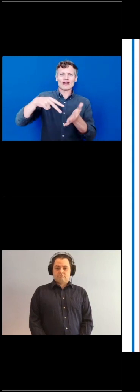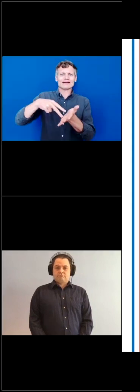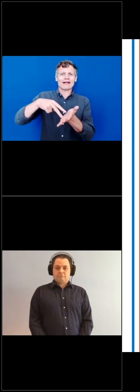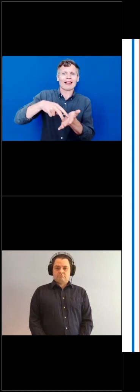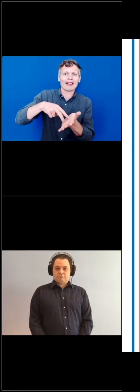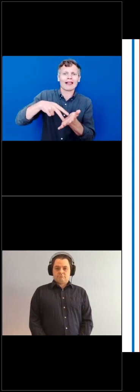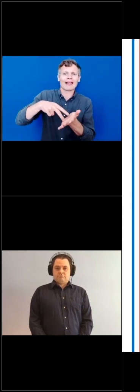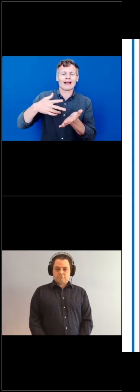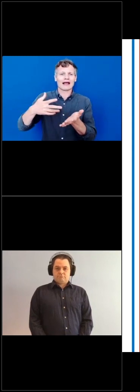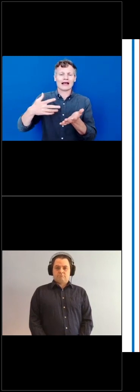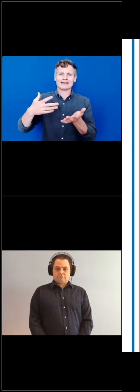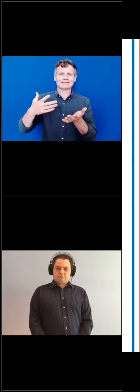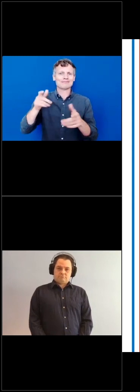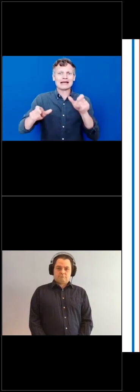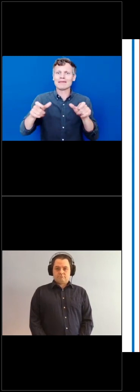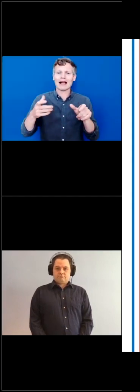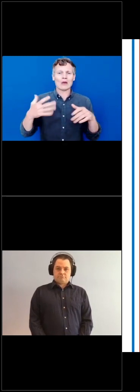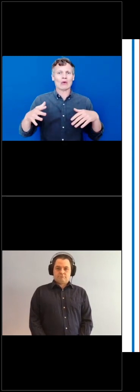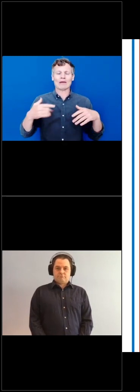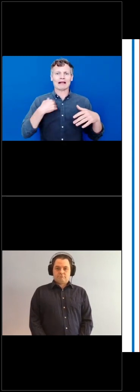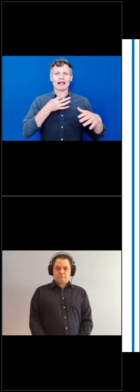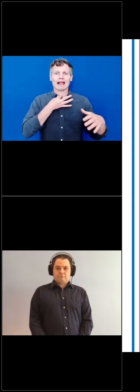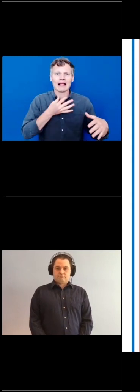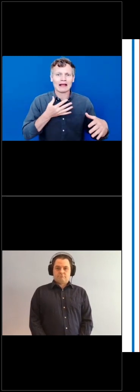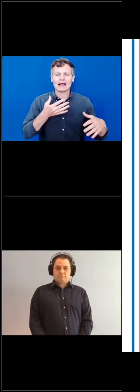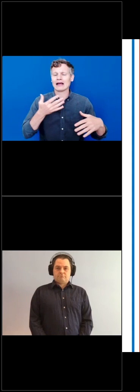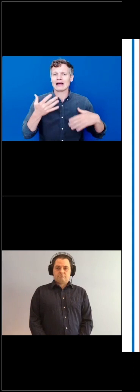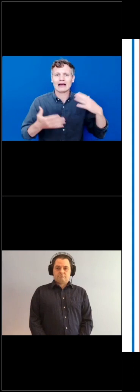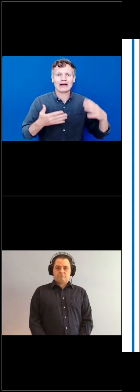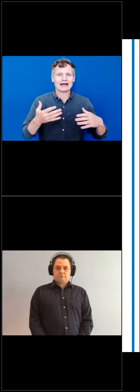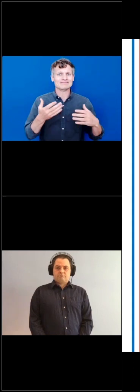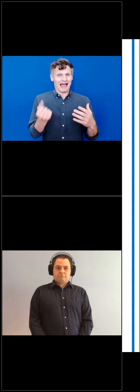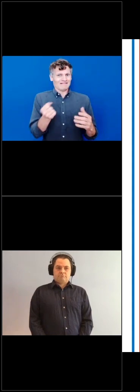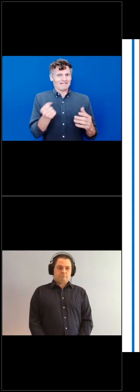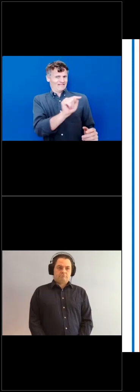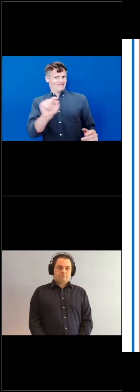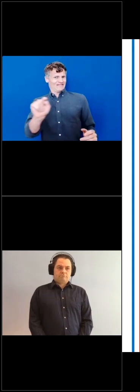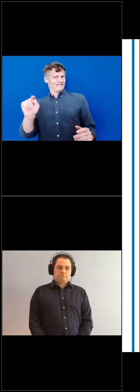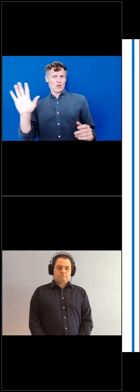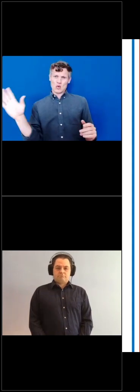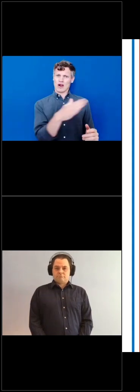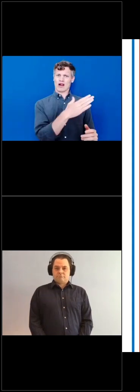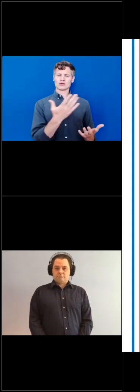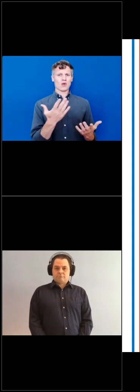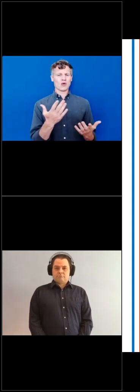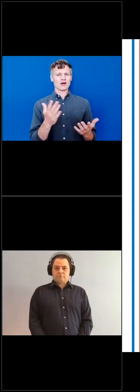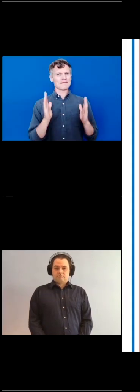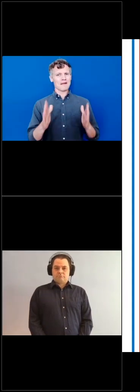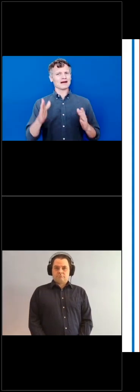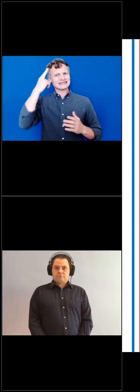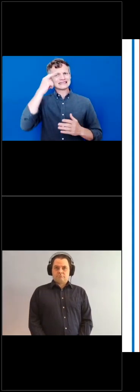risks. And most of the time, we find as humanitarian actors, we need to look in terms of how